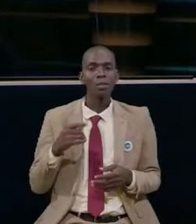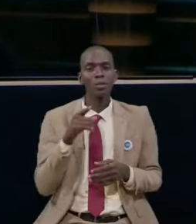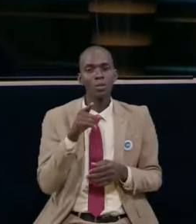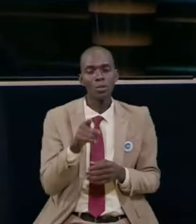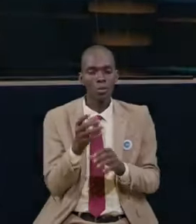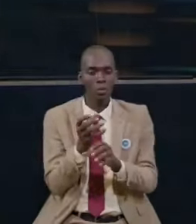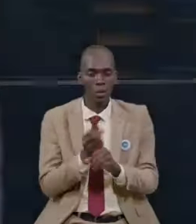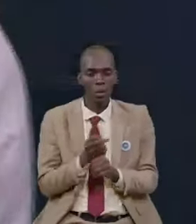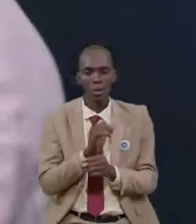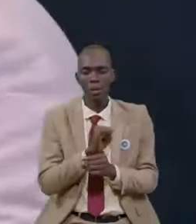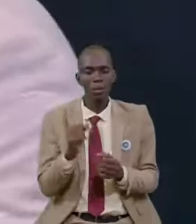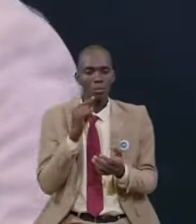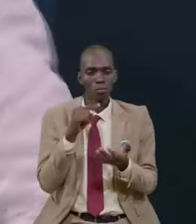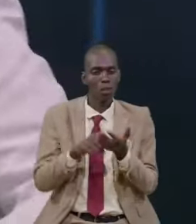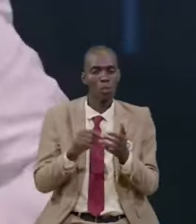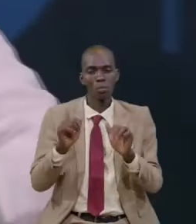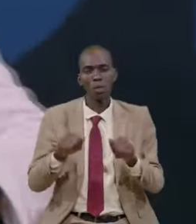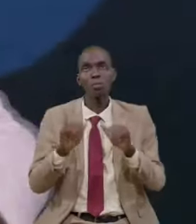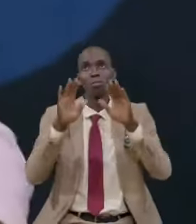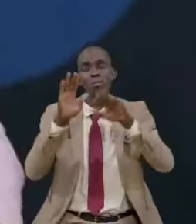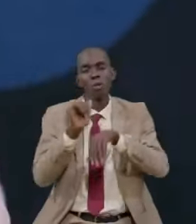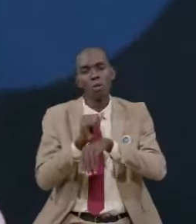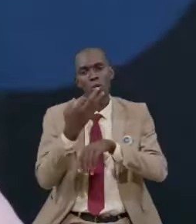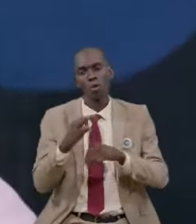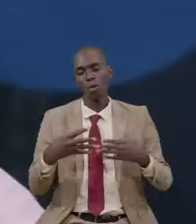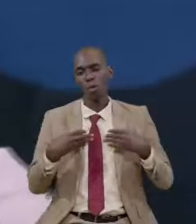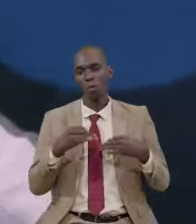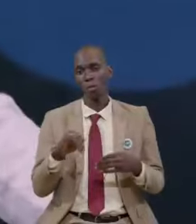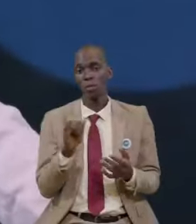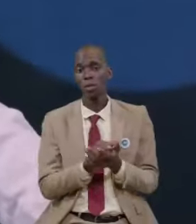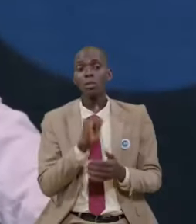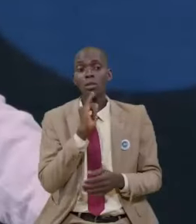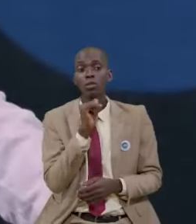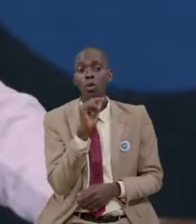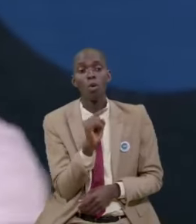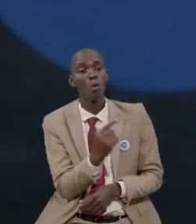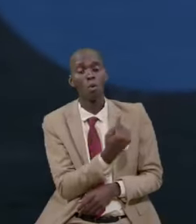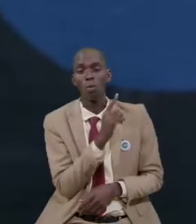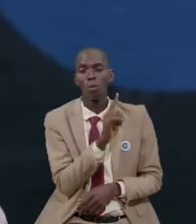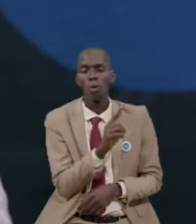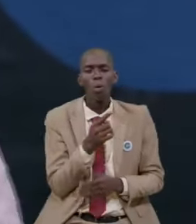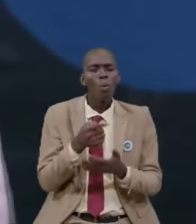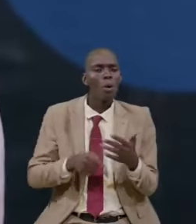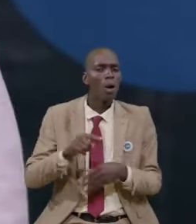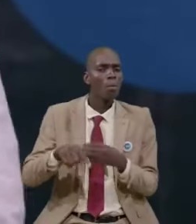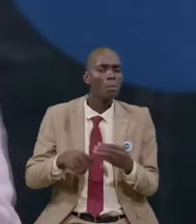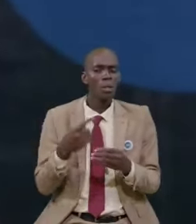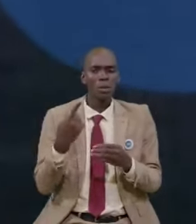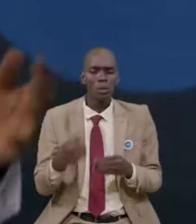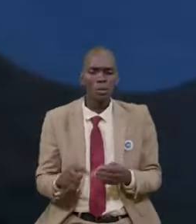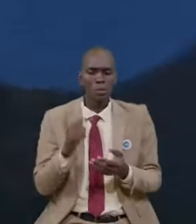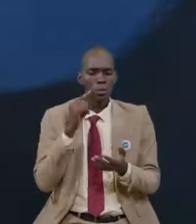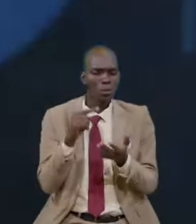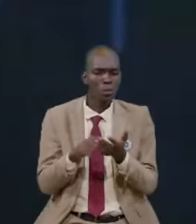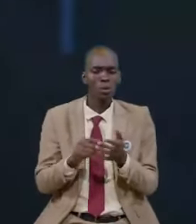That's not only the notable miracles we have notable miracle of restoration. I want to